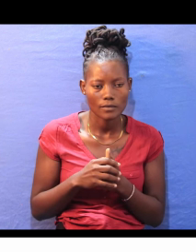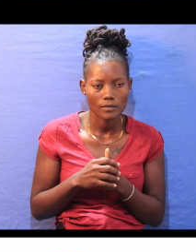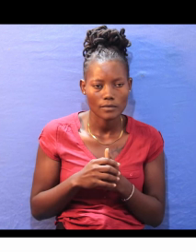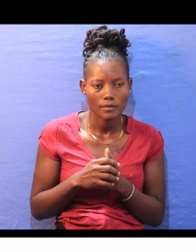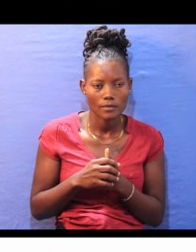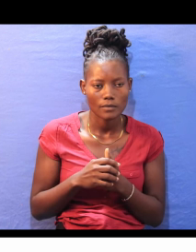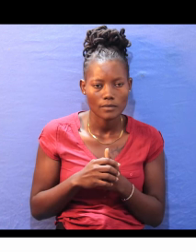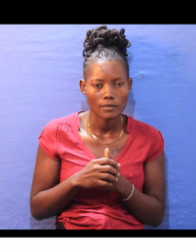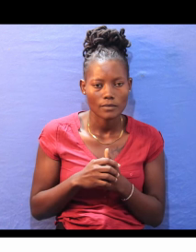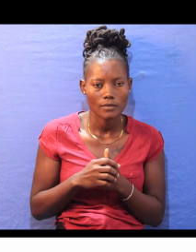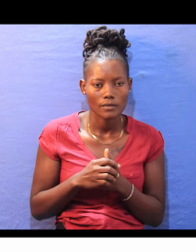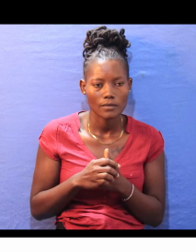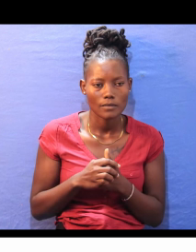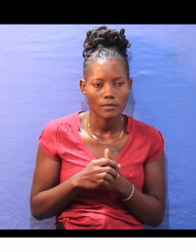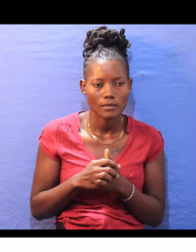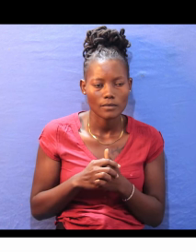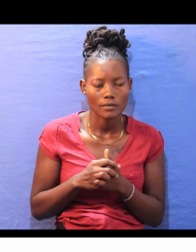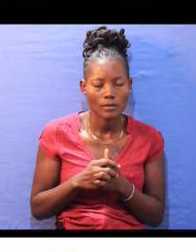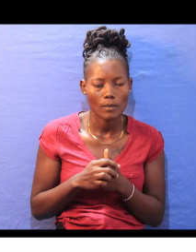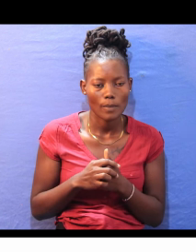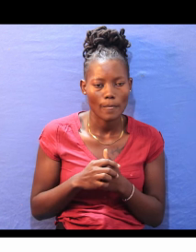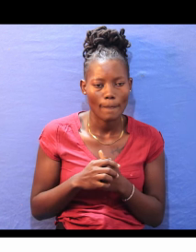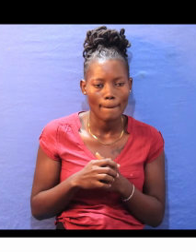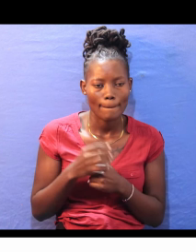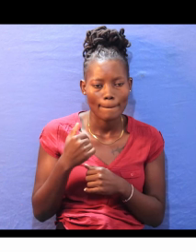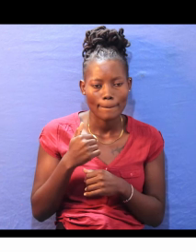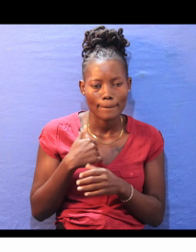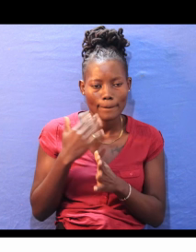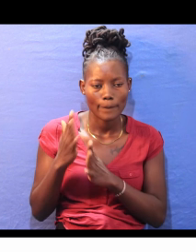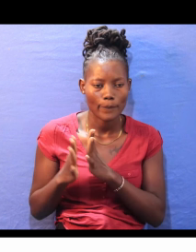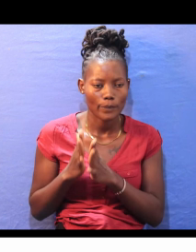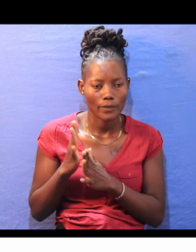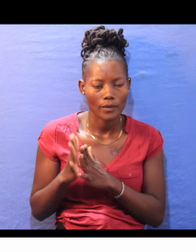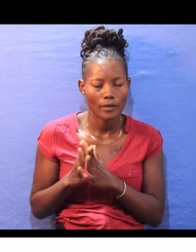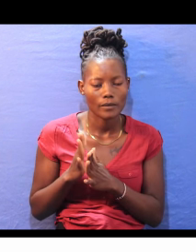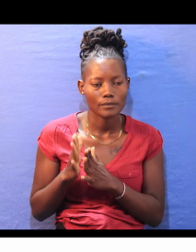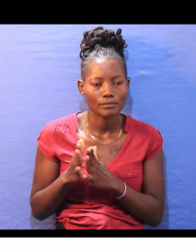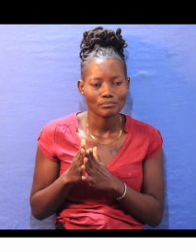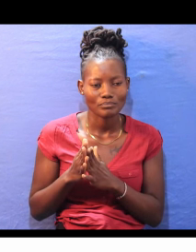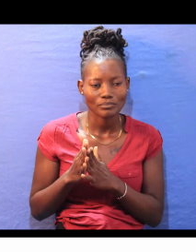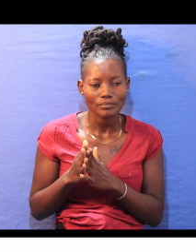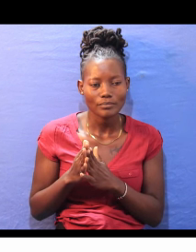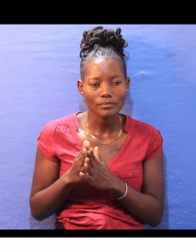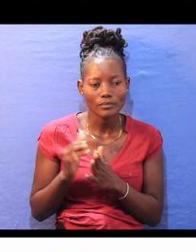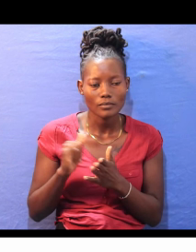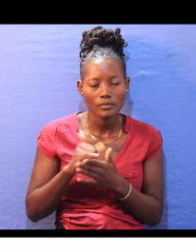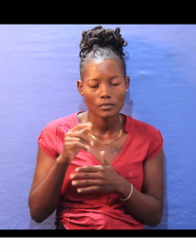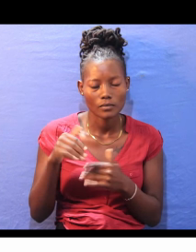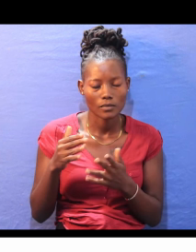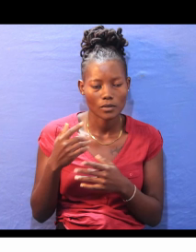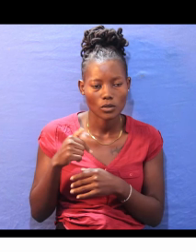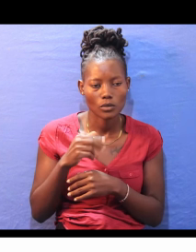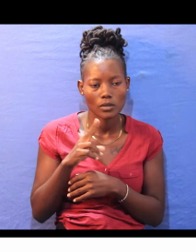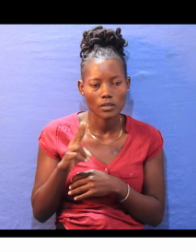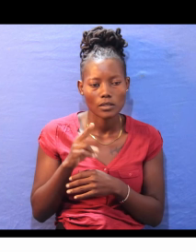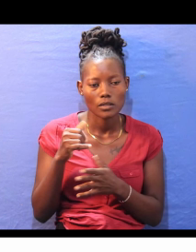jump could be a special preparatory or special developmental exercise, depending on how we use it.